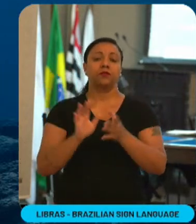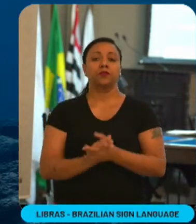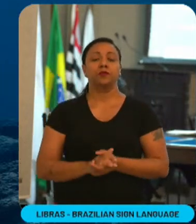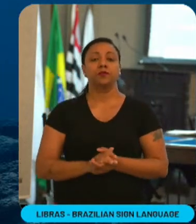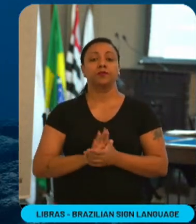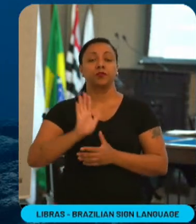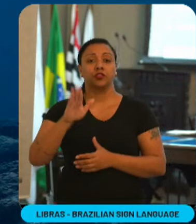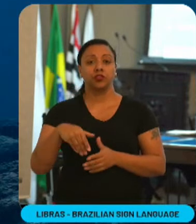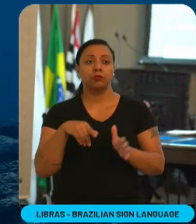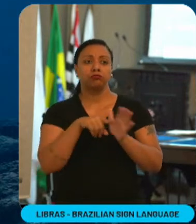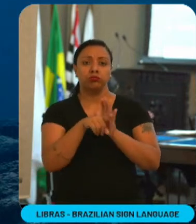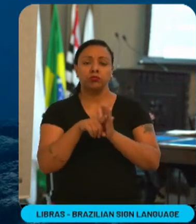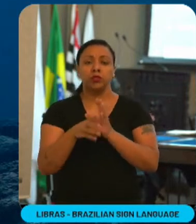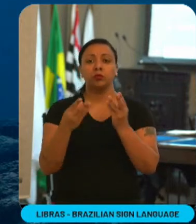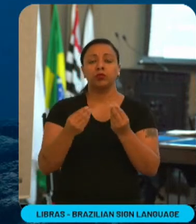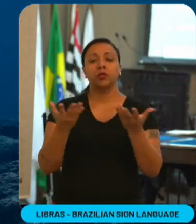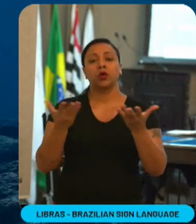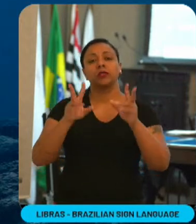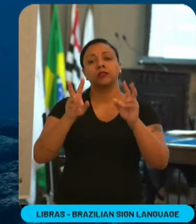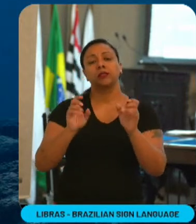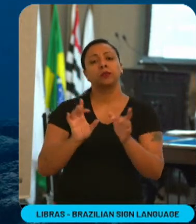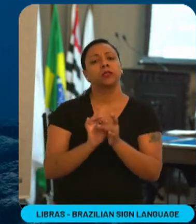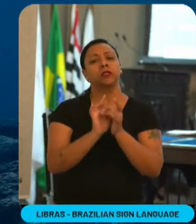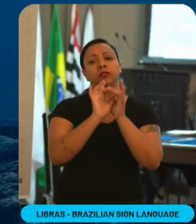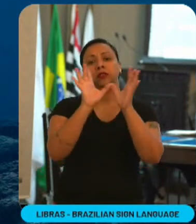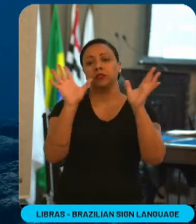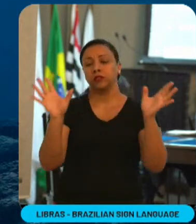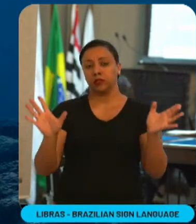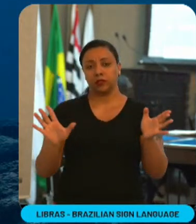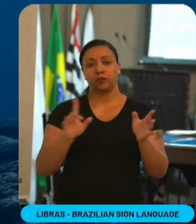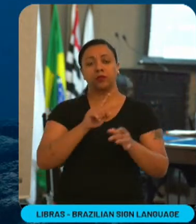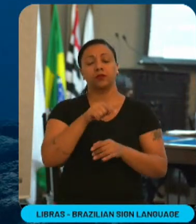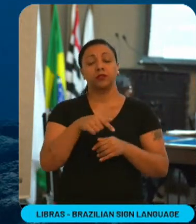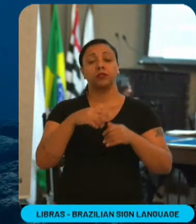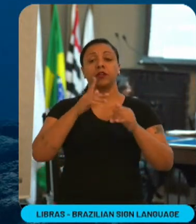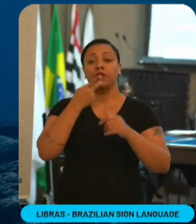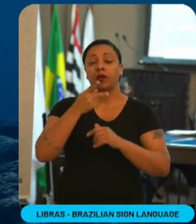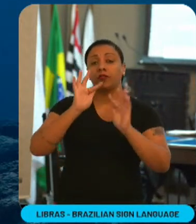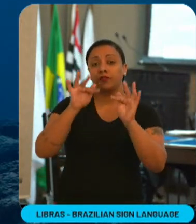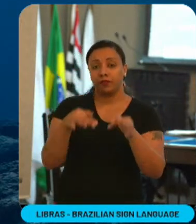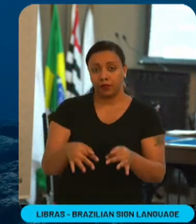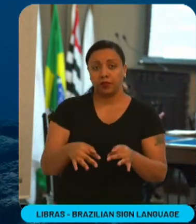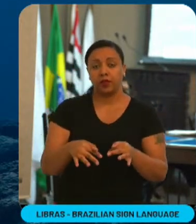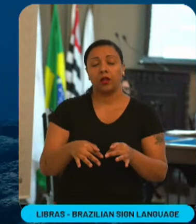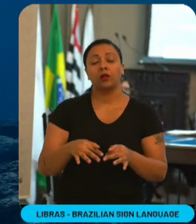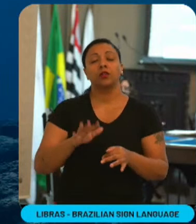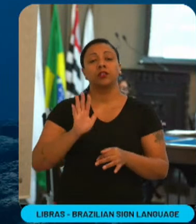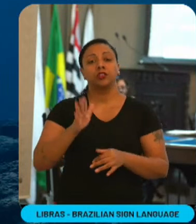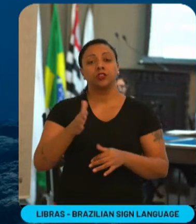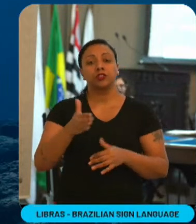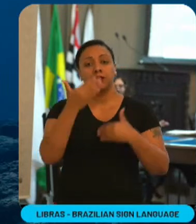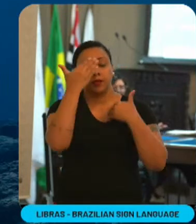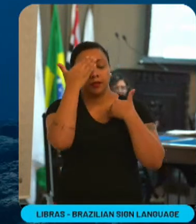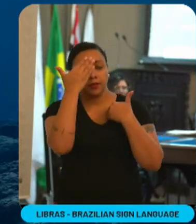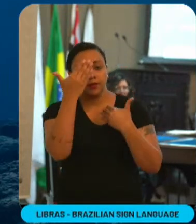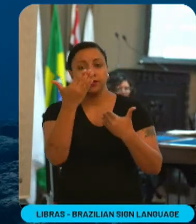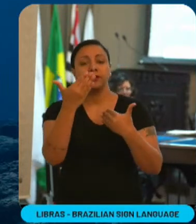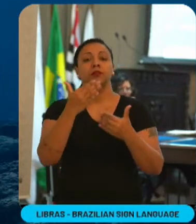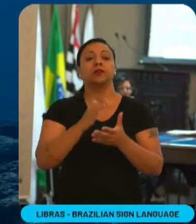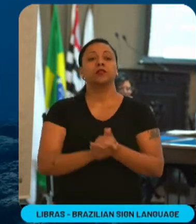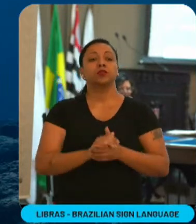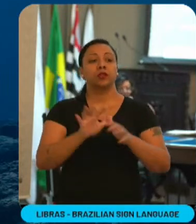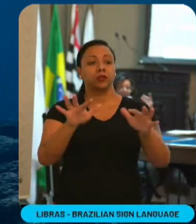remarks, and you are free to do your closing as you wish. And